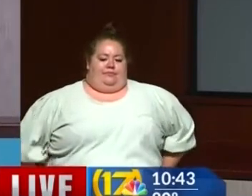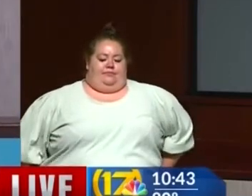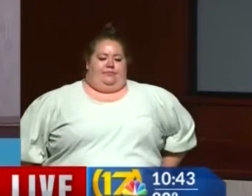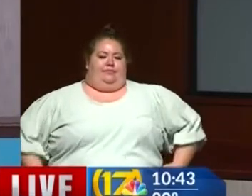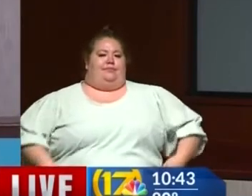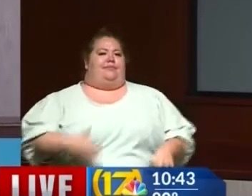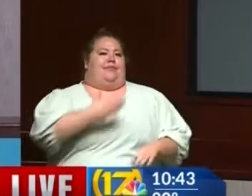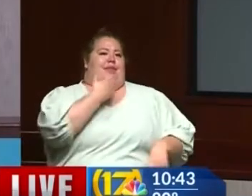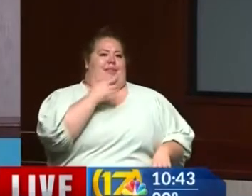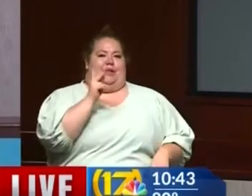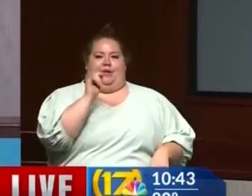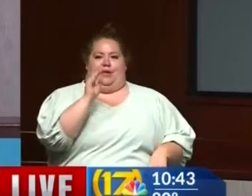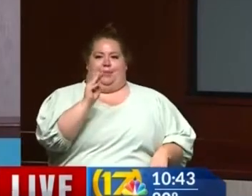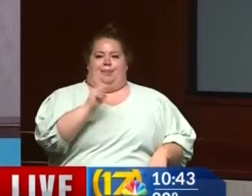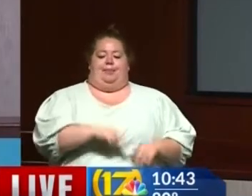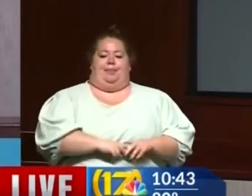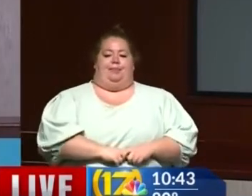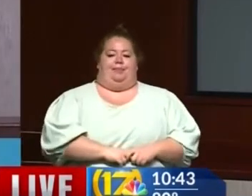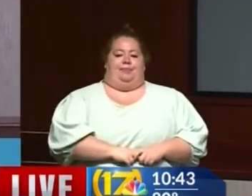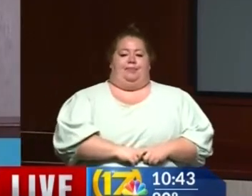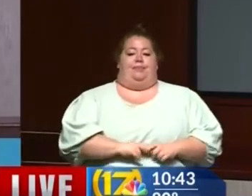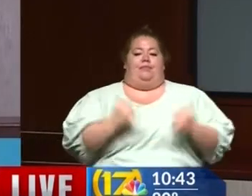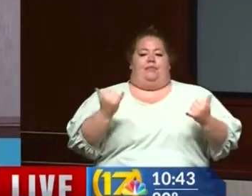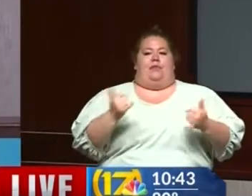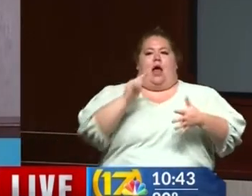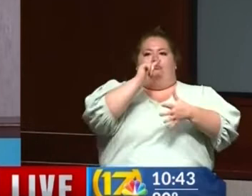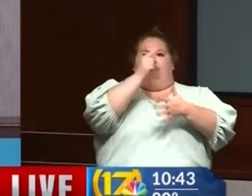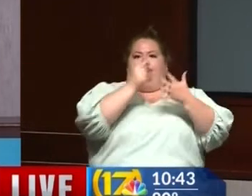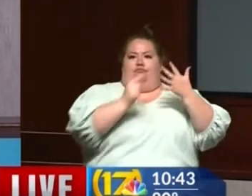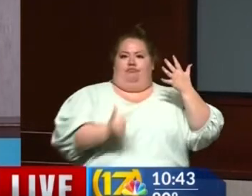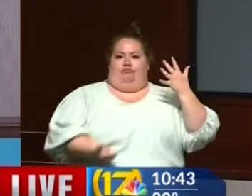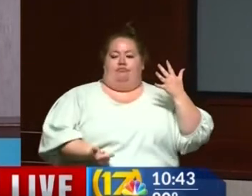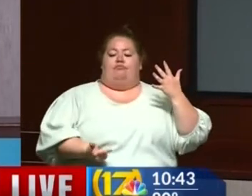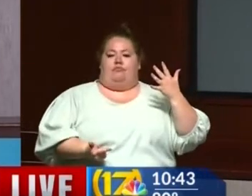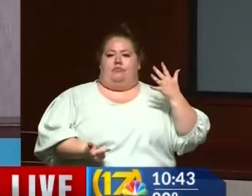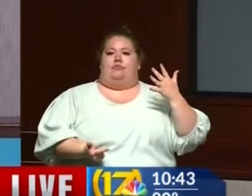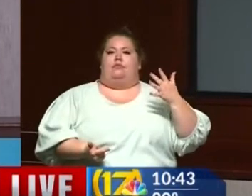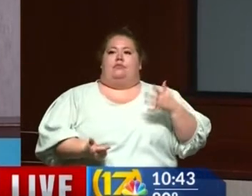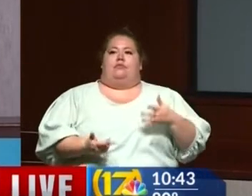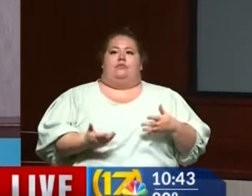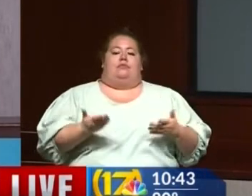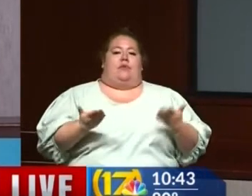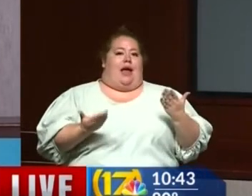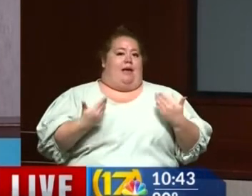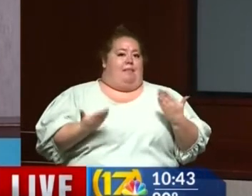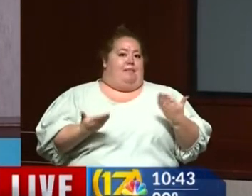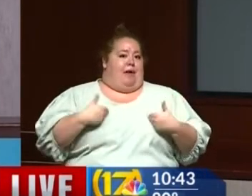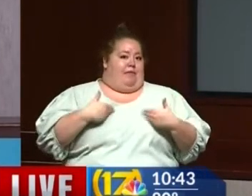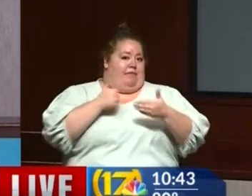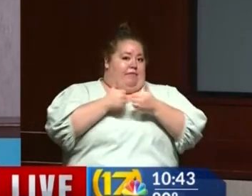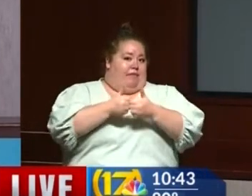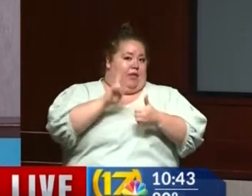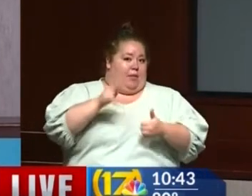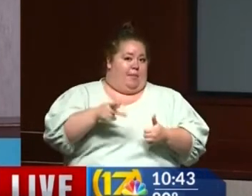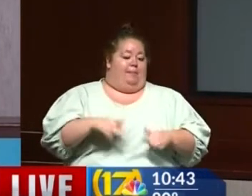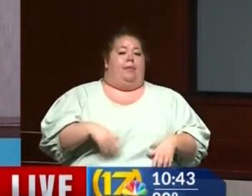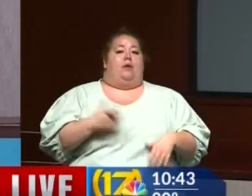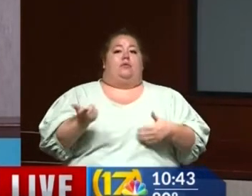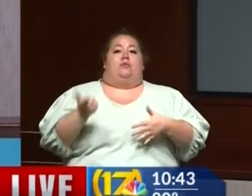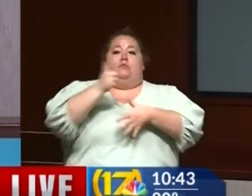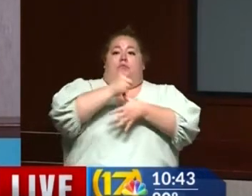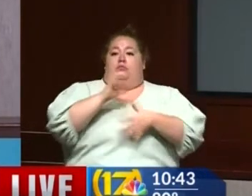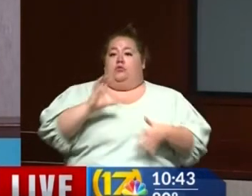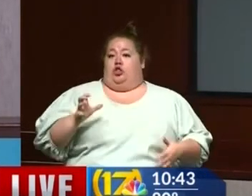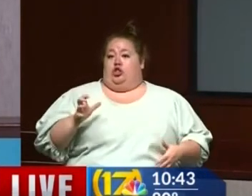Thank you, Kim. Okay, I'm going to go through the outlets one more time just to make sure we catch any follow-up questions. Back up at the top, channel